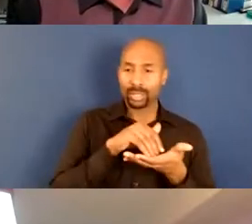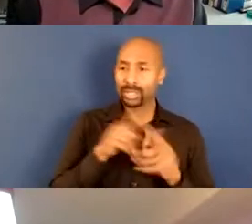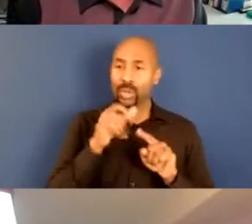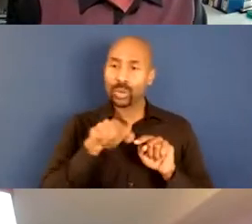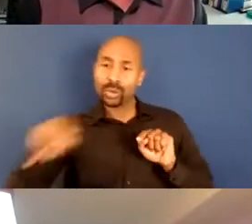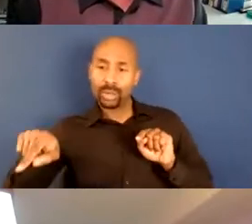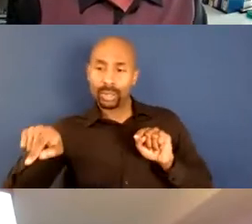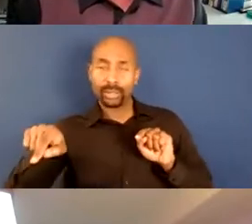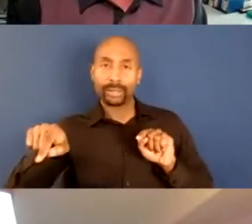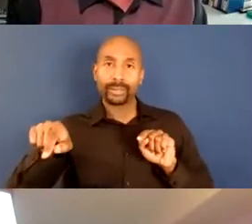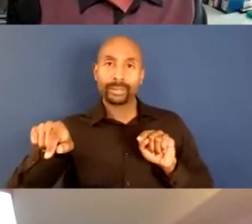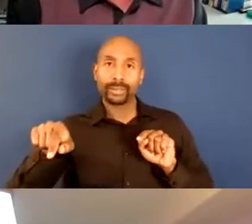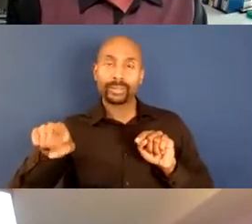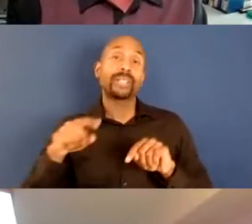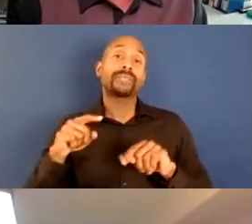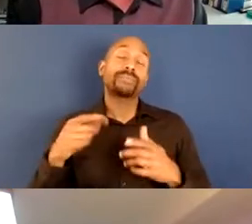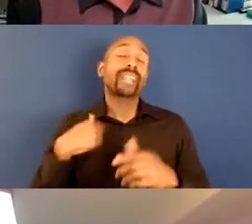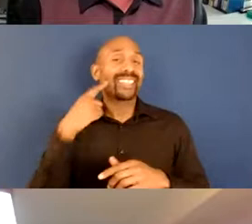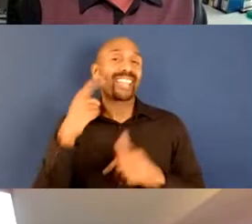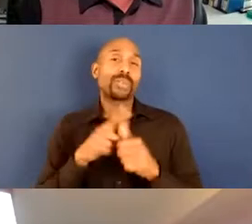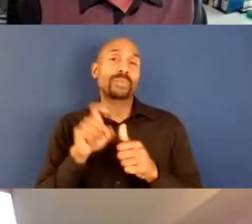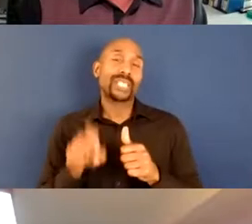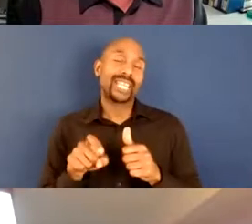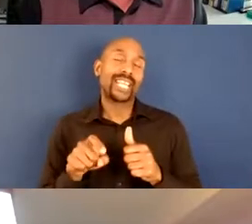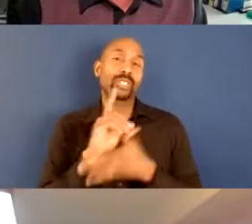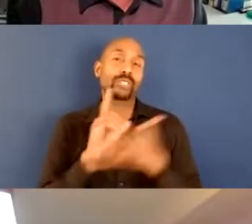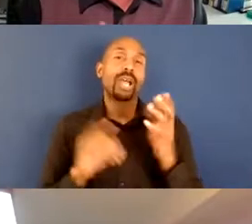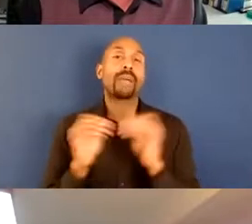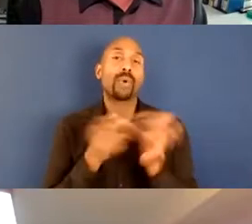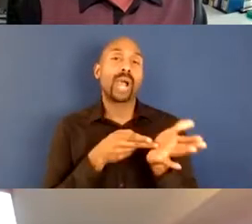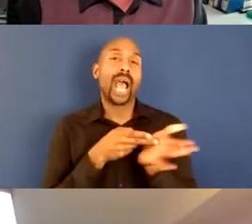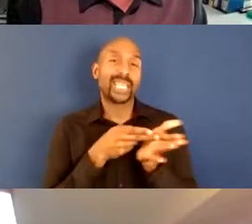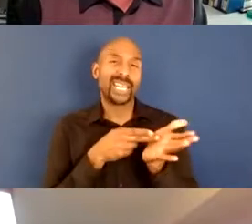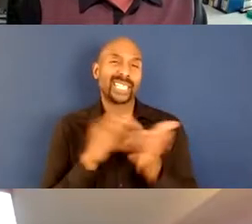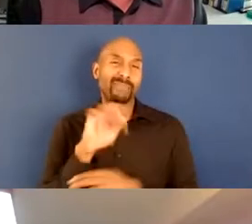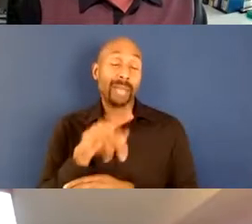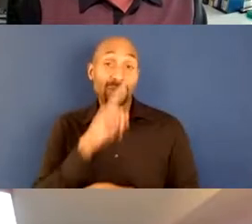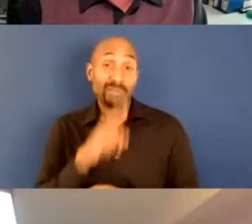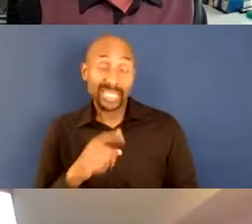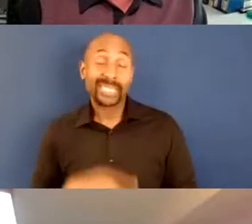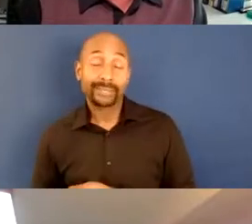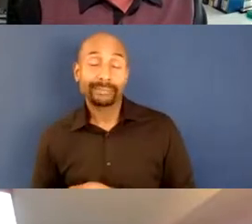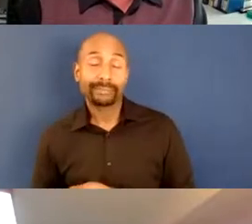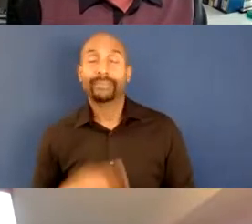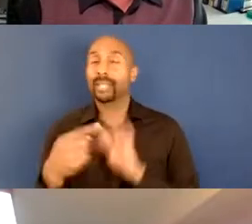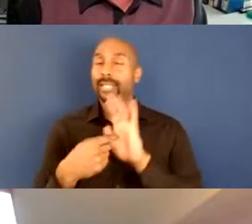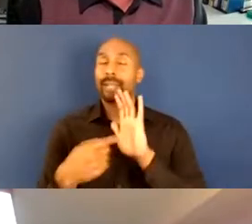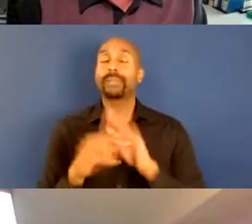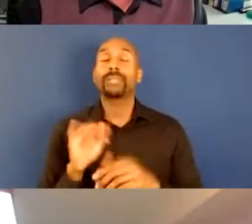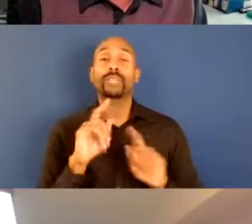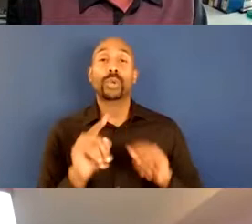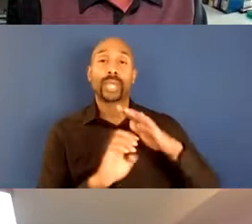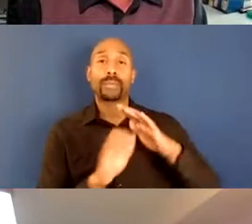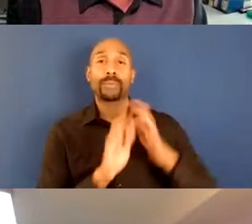think we first have to draw a more honest map. I mean, you know, if you go into a grade school in the United